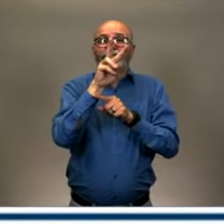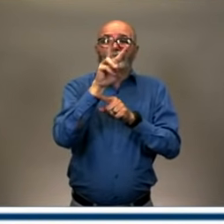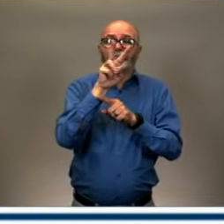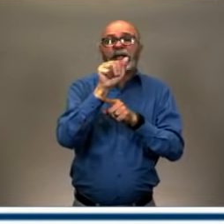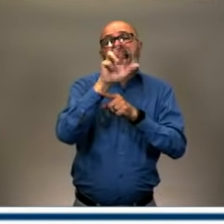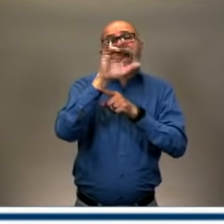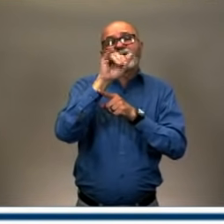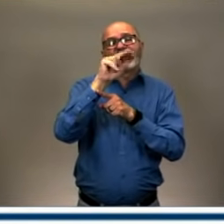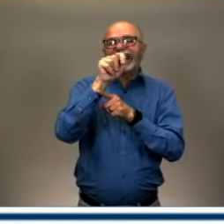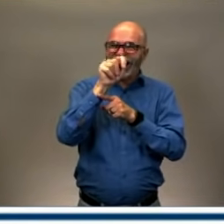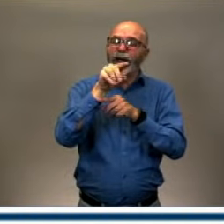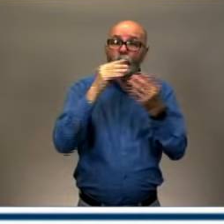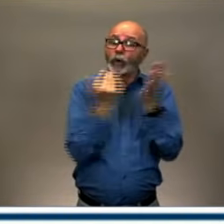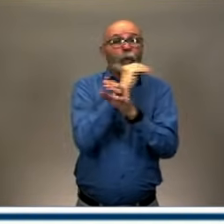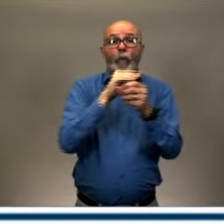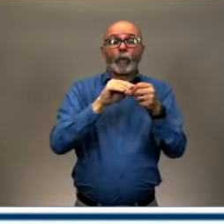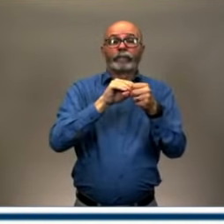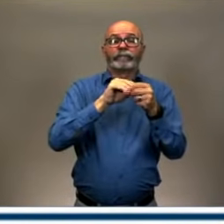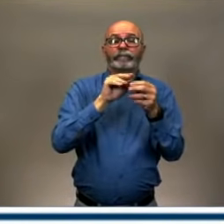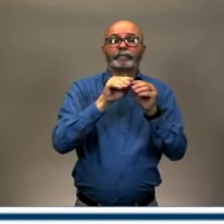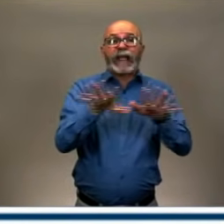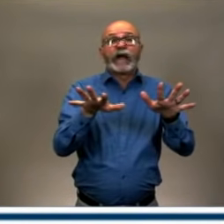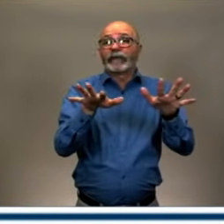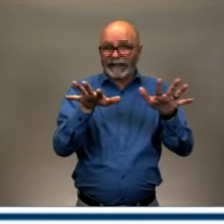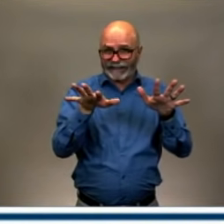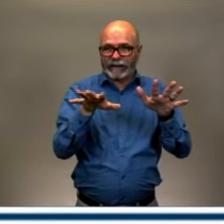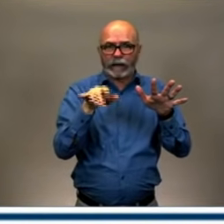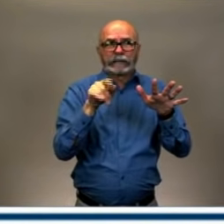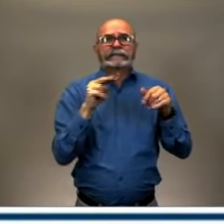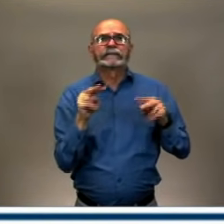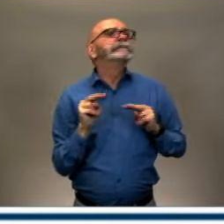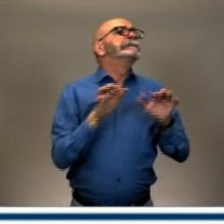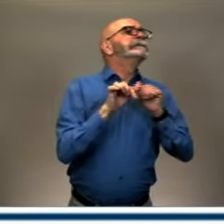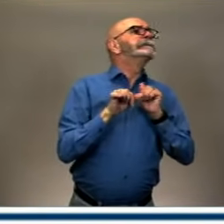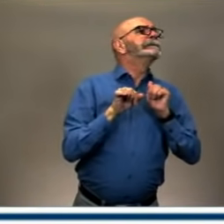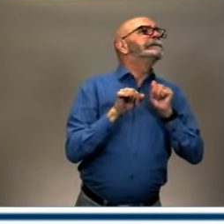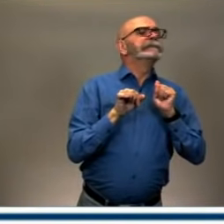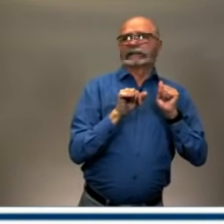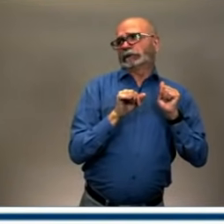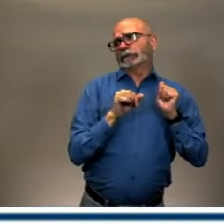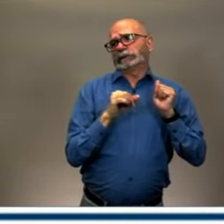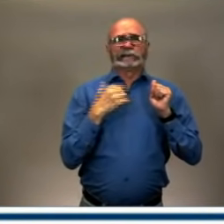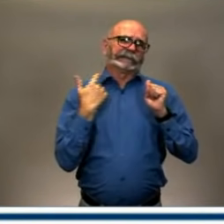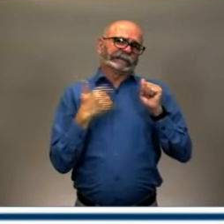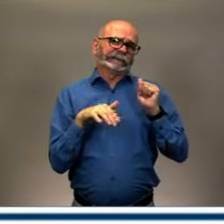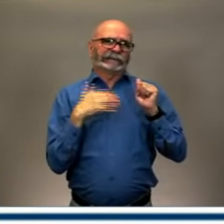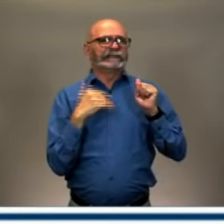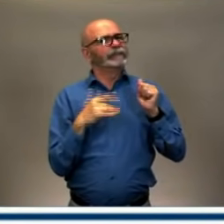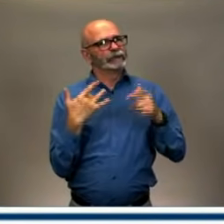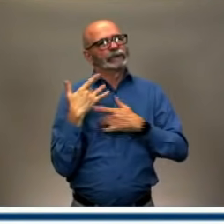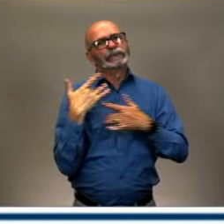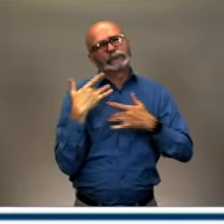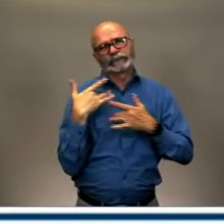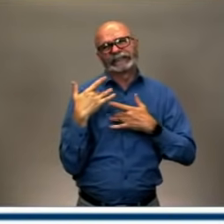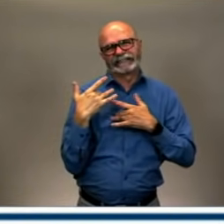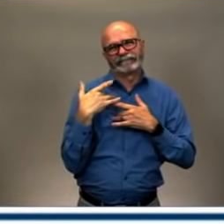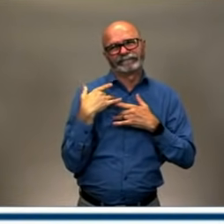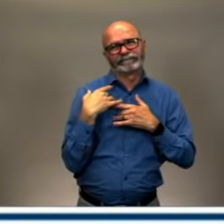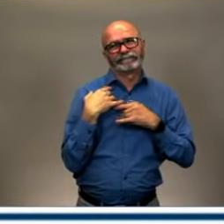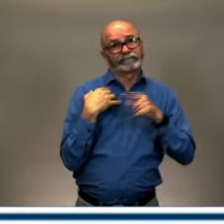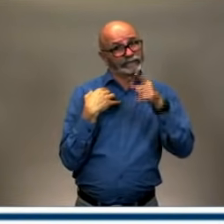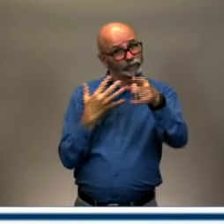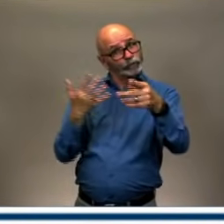bring additional concern, and so we have to pay attention to those as well. So if we're going to keep our province safe, we need to